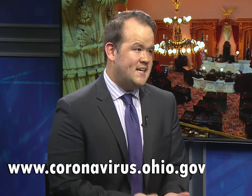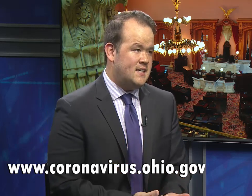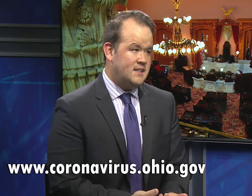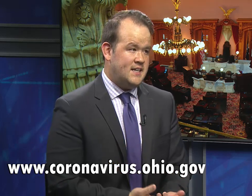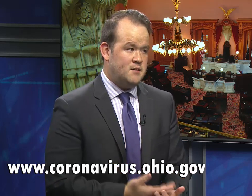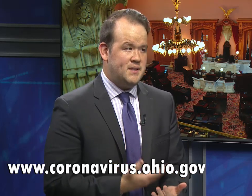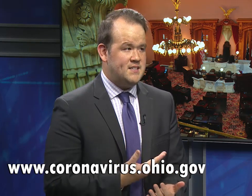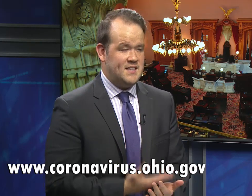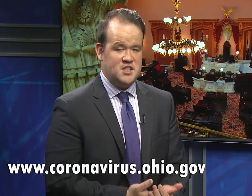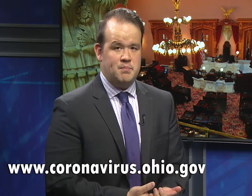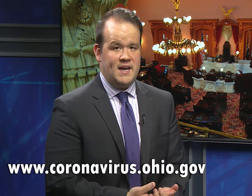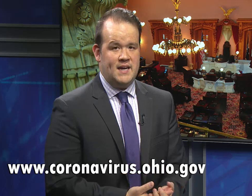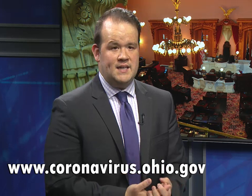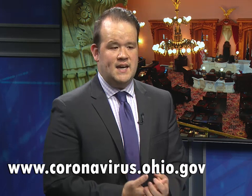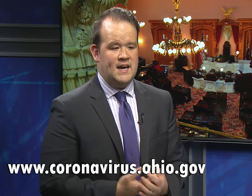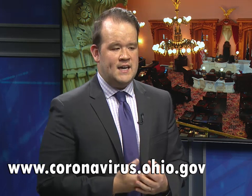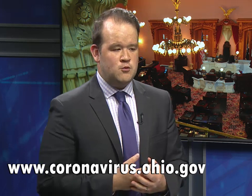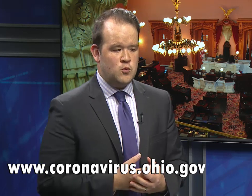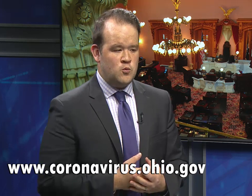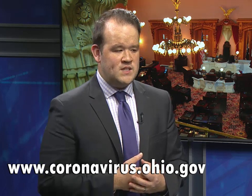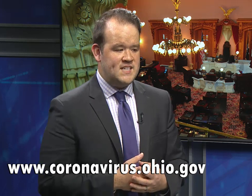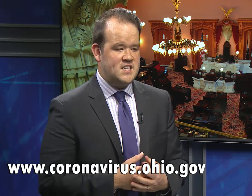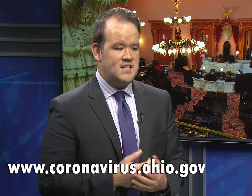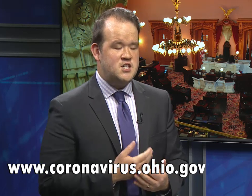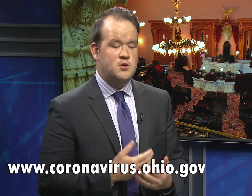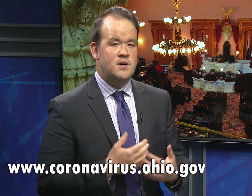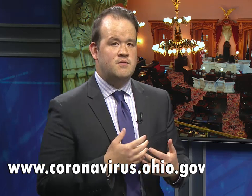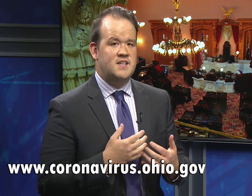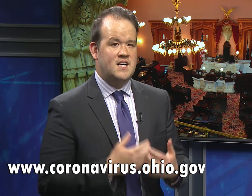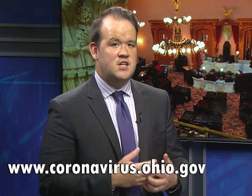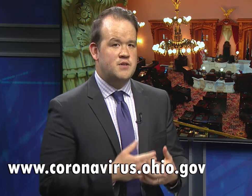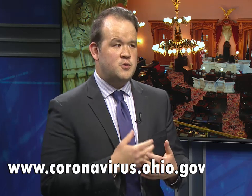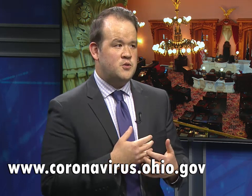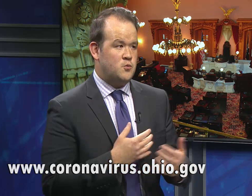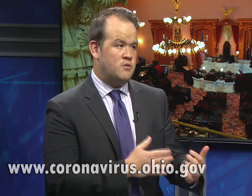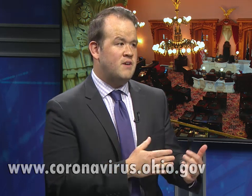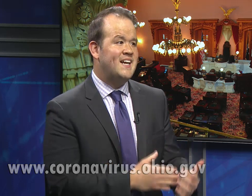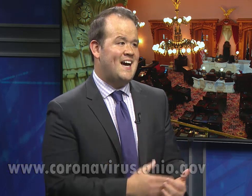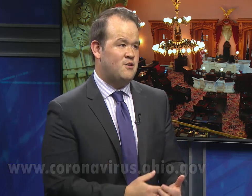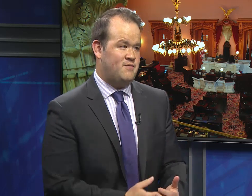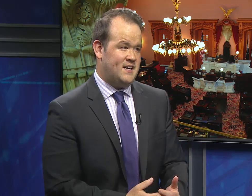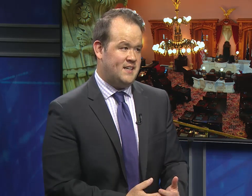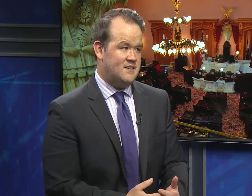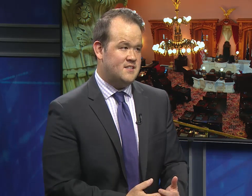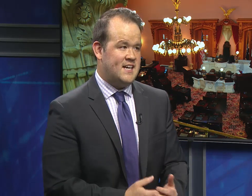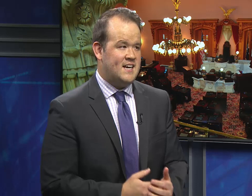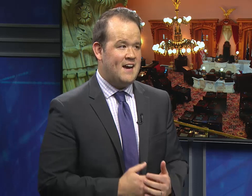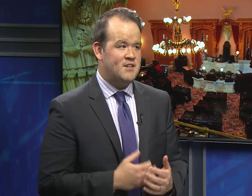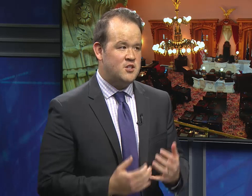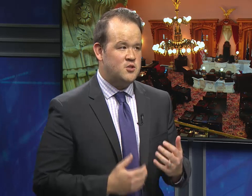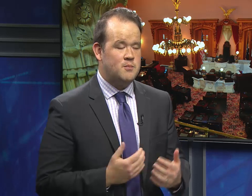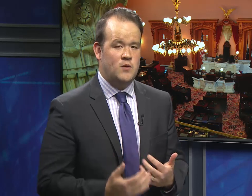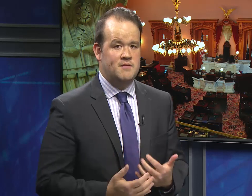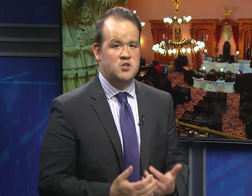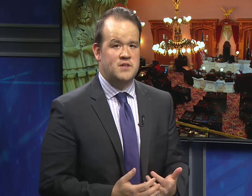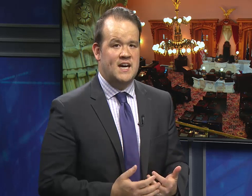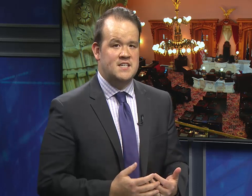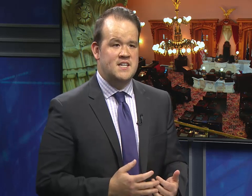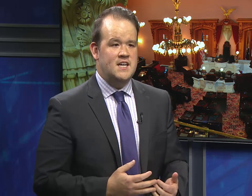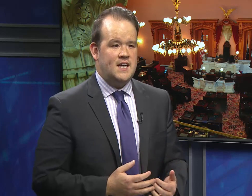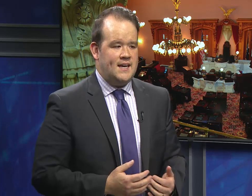like Italy and places like Spain was the issue of the countries were running out of ventilators and having to do somewhat